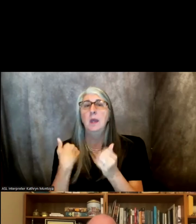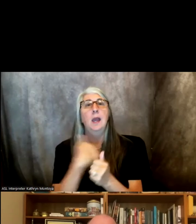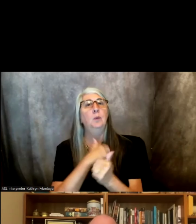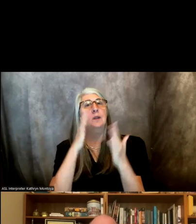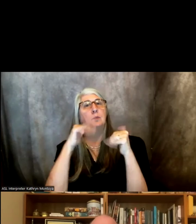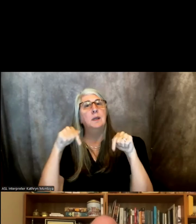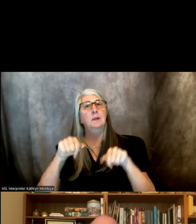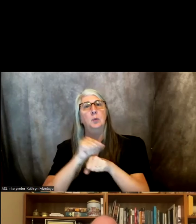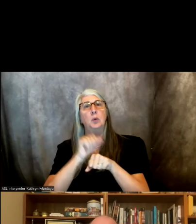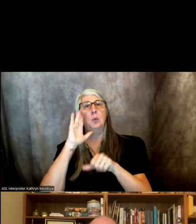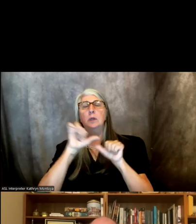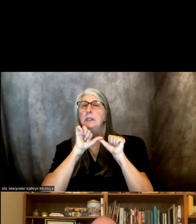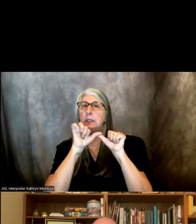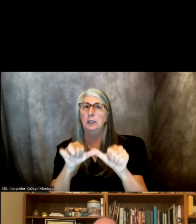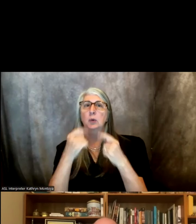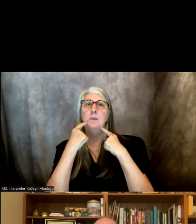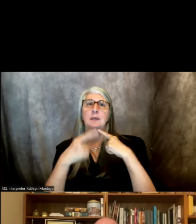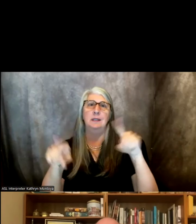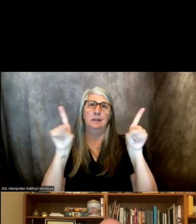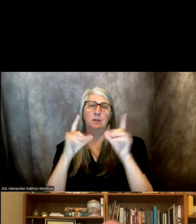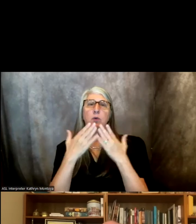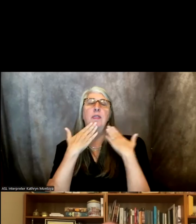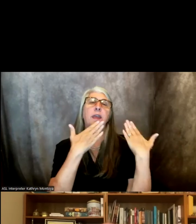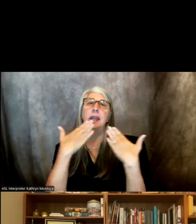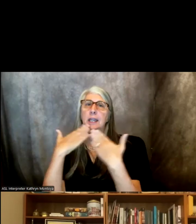continue and will be successful. So thank you.